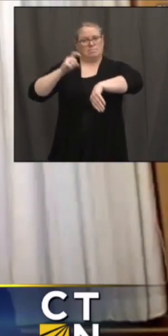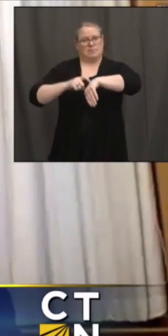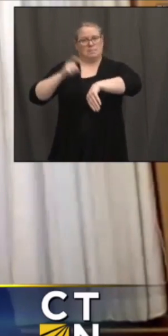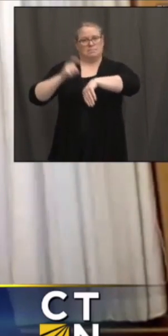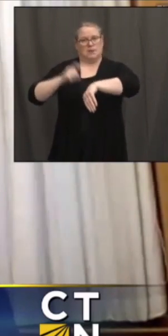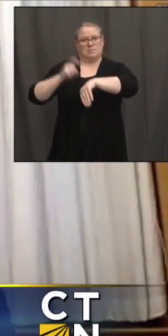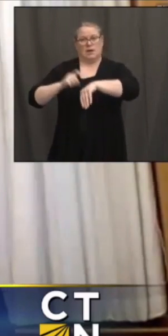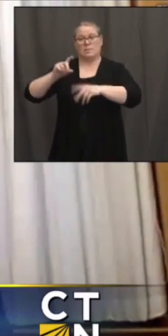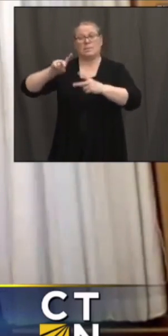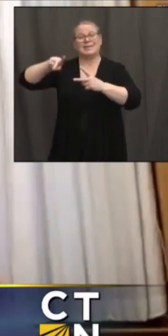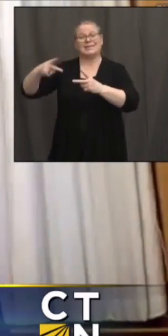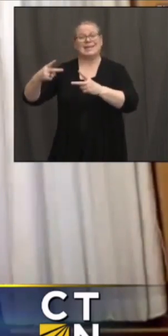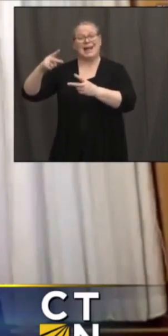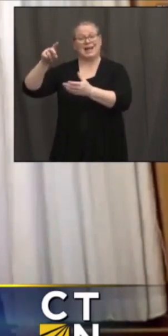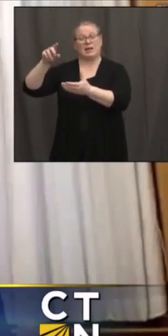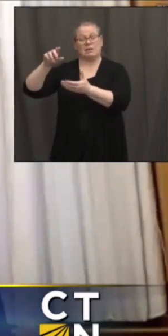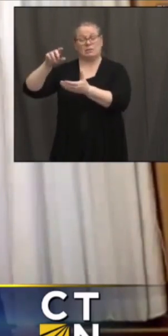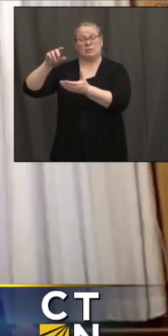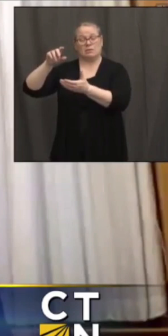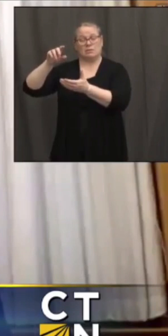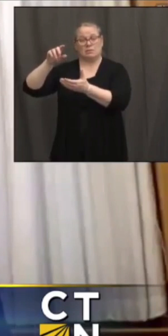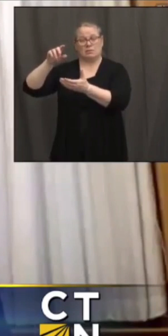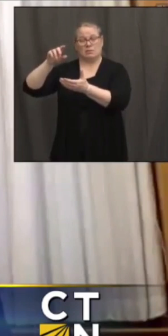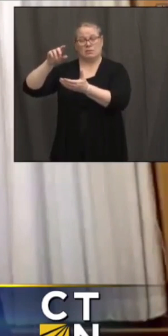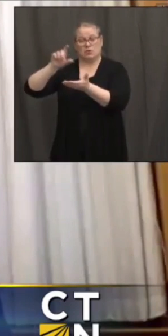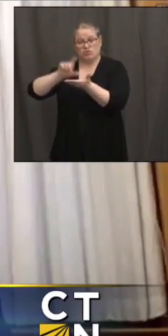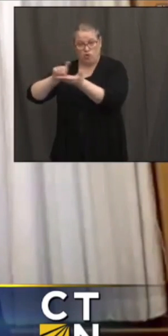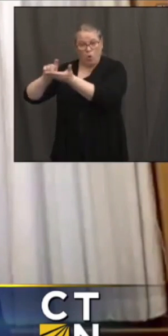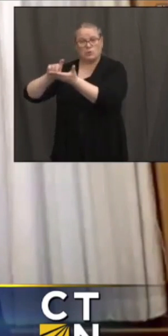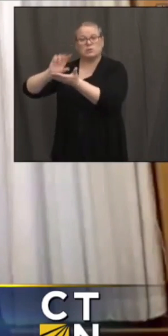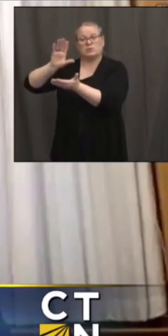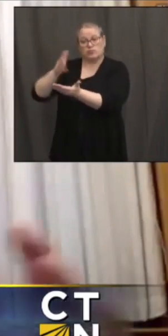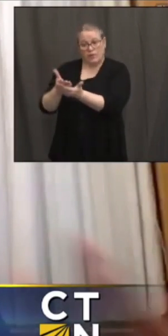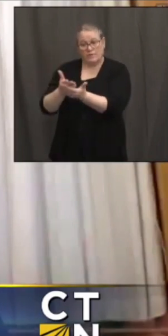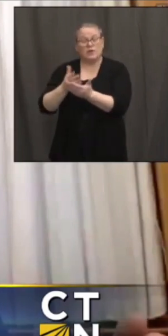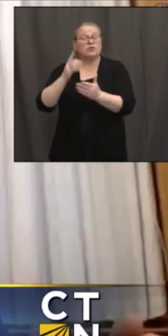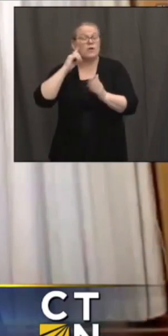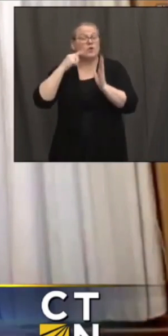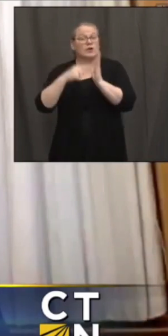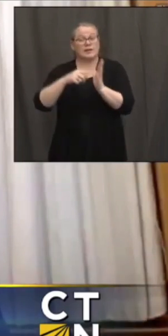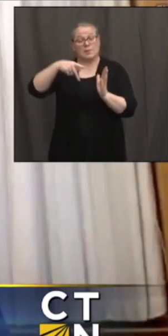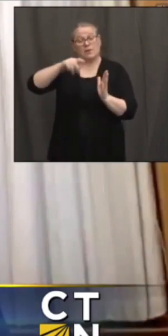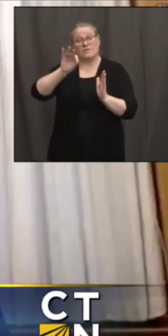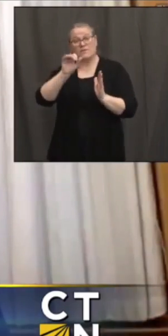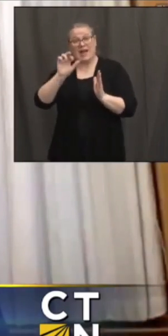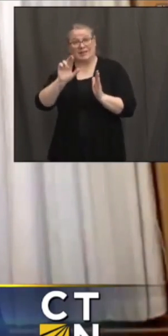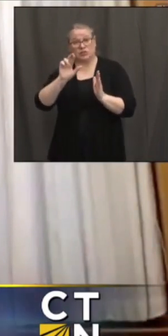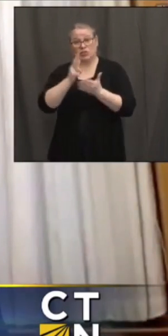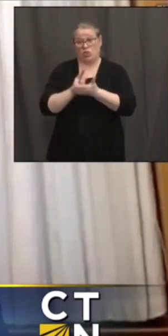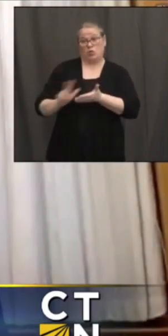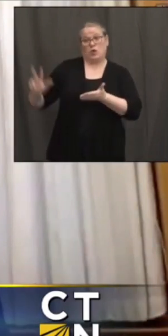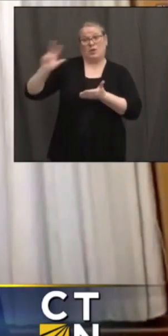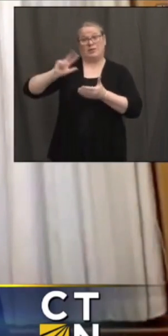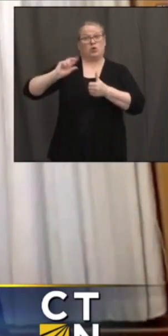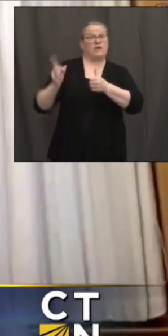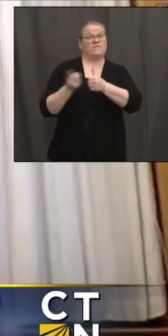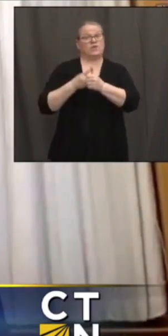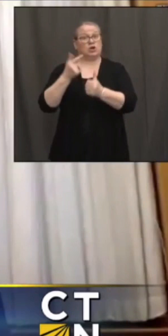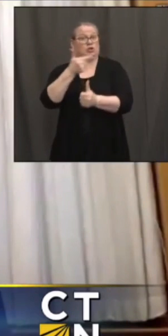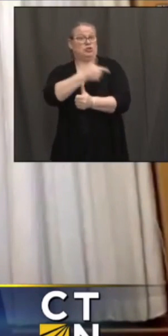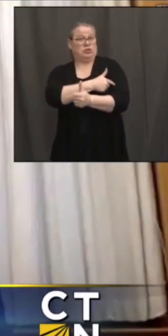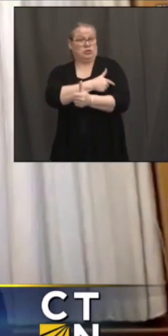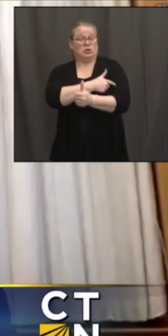that correspond to the number of first doses that were delivered in the case of Pfizer 3 weeks ago, or in the case of Moderna 4 weeks ago. That's